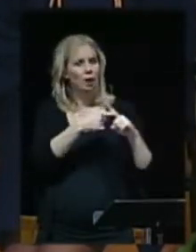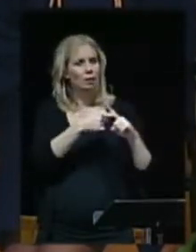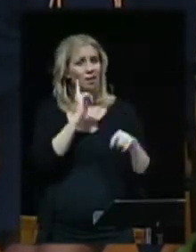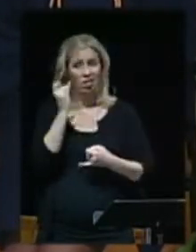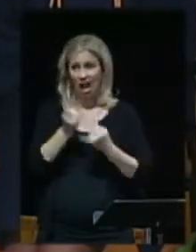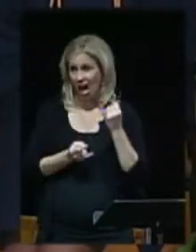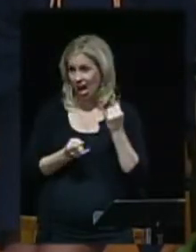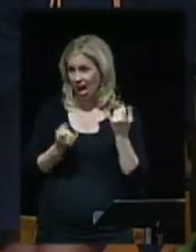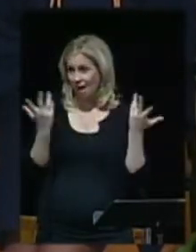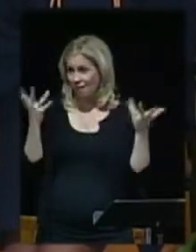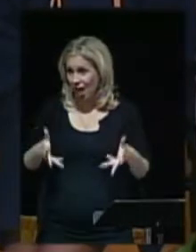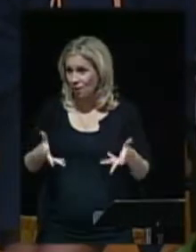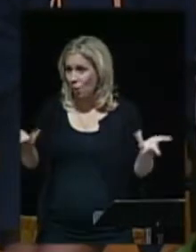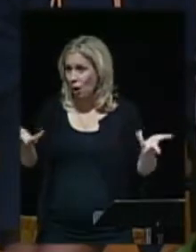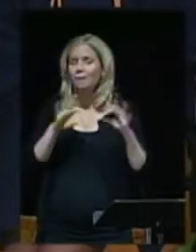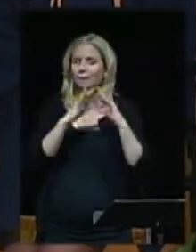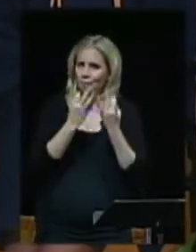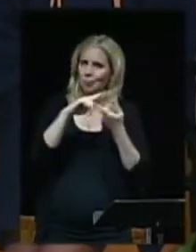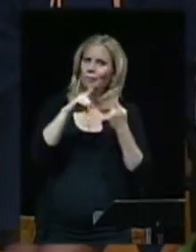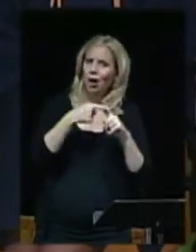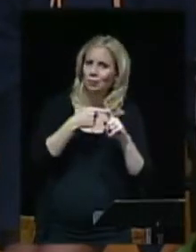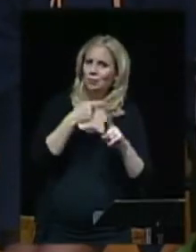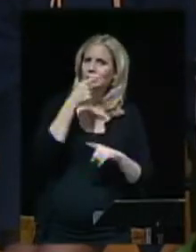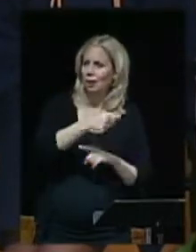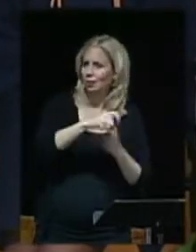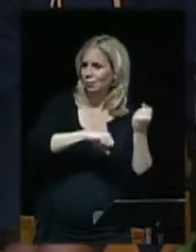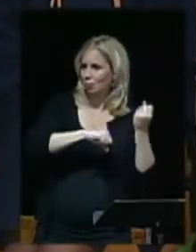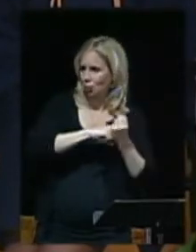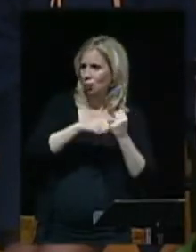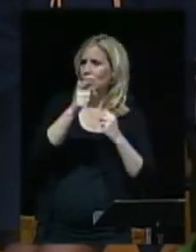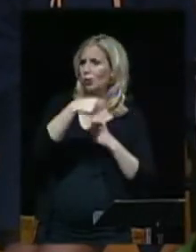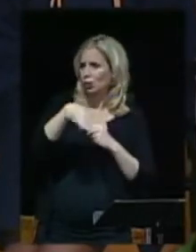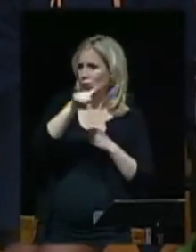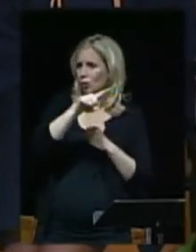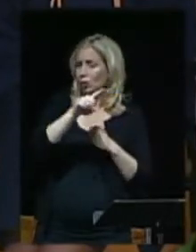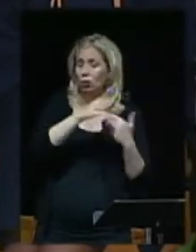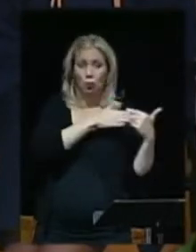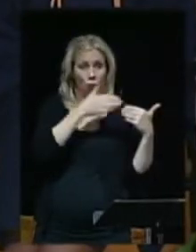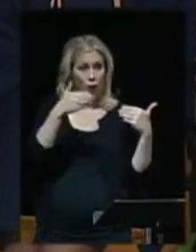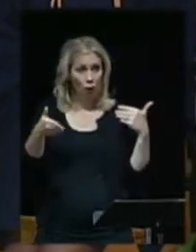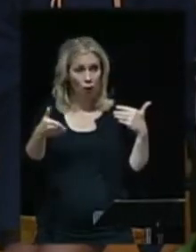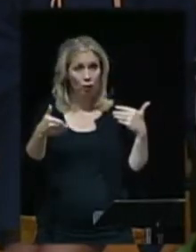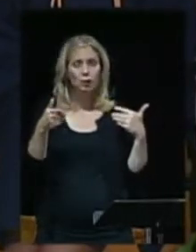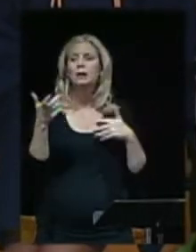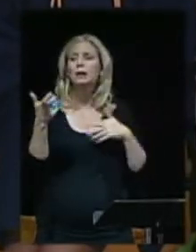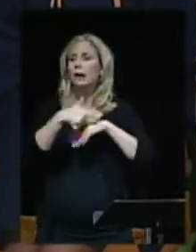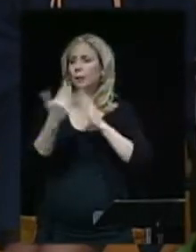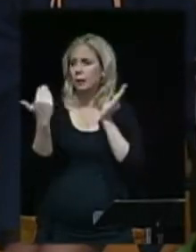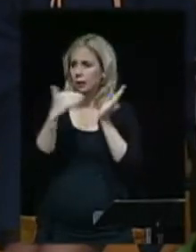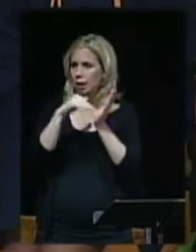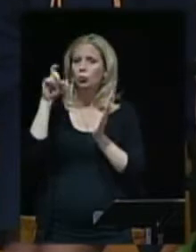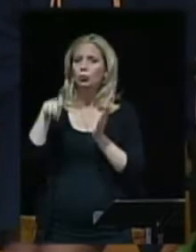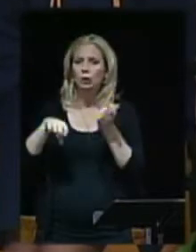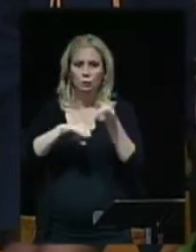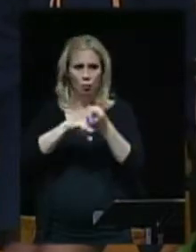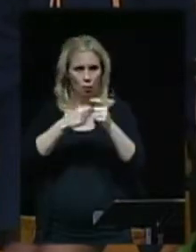have. You have leaned on them in times of need, and as you go forth, there will be times again where you may need their